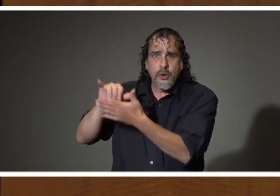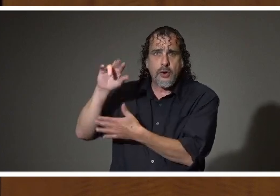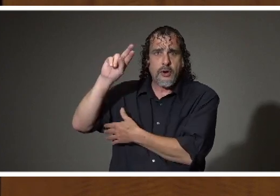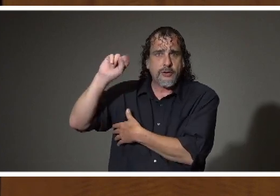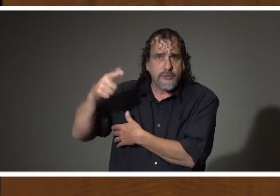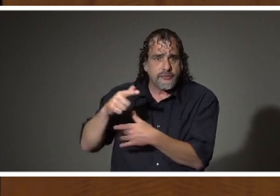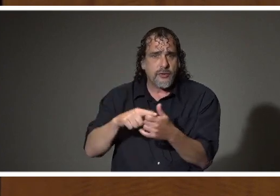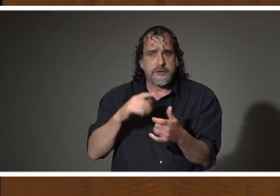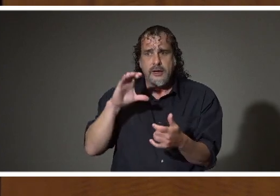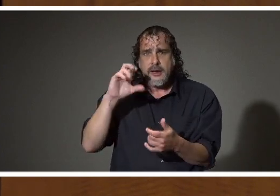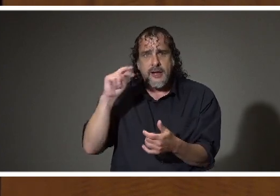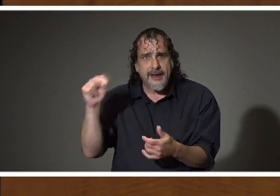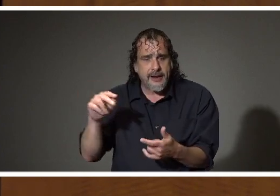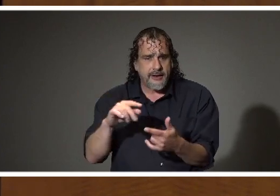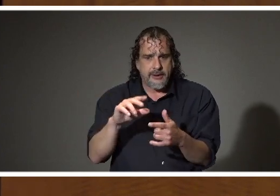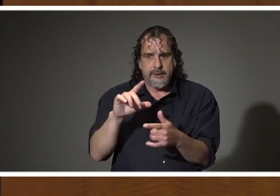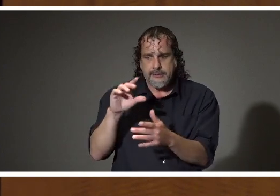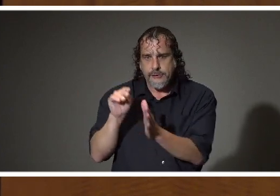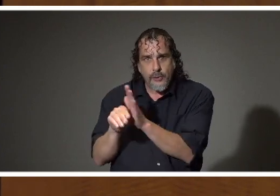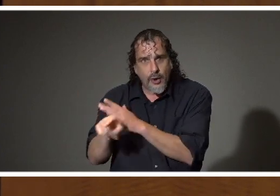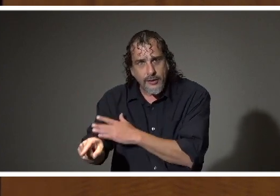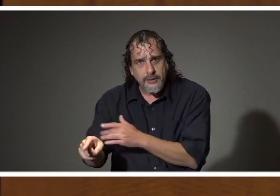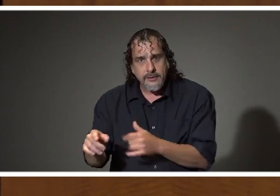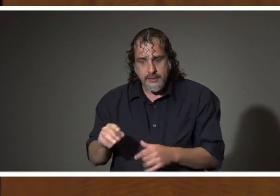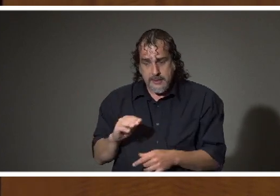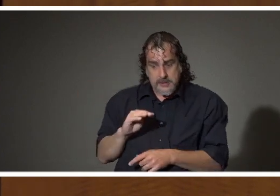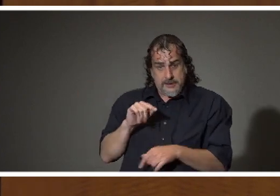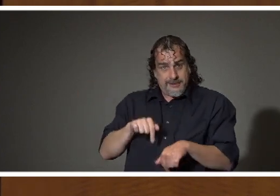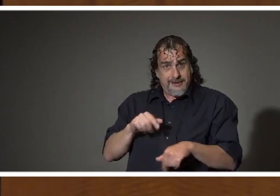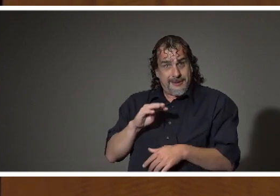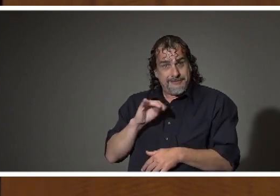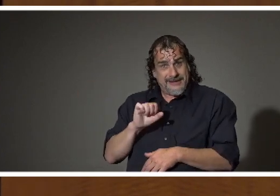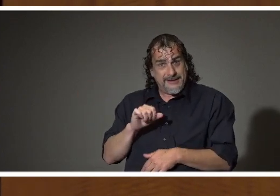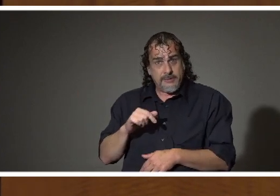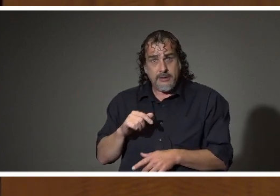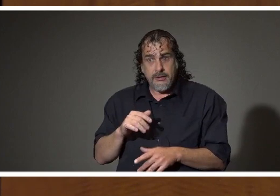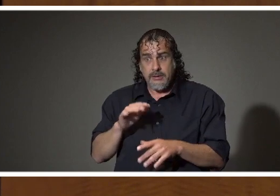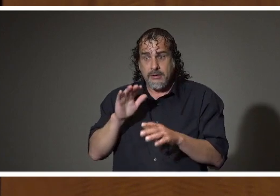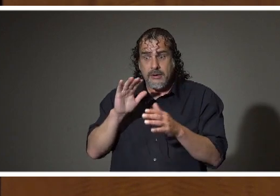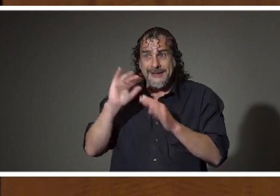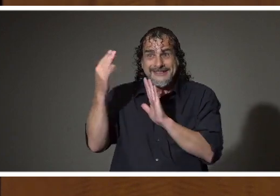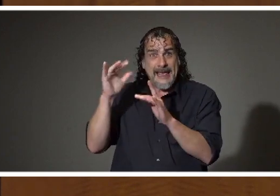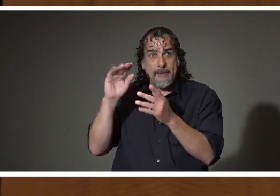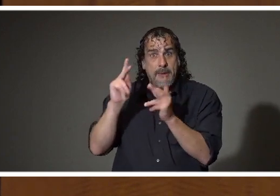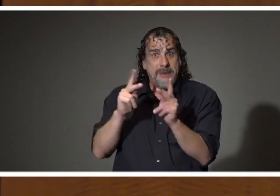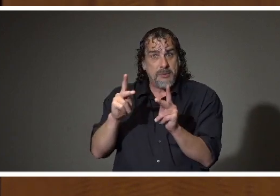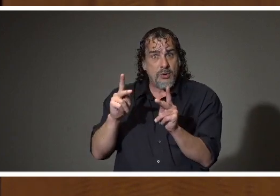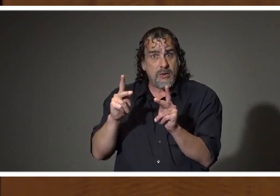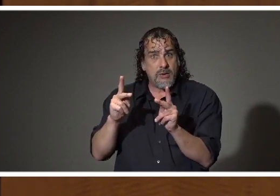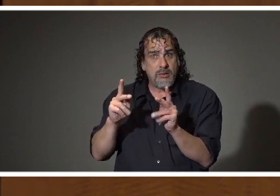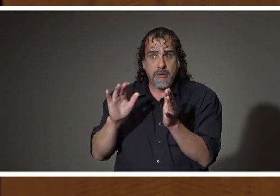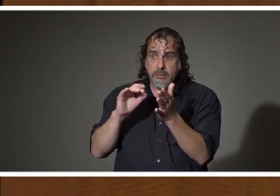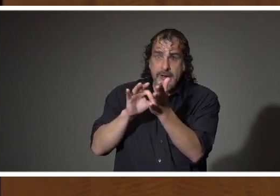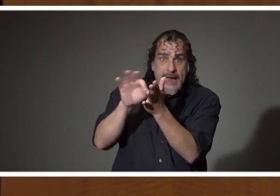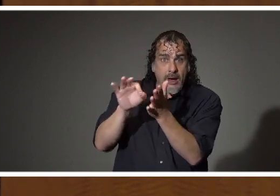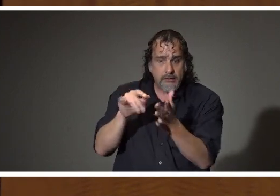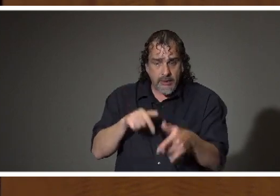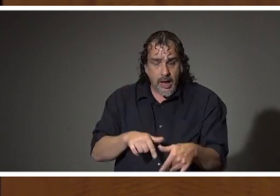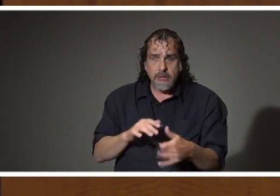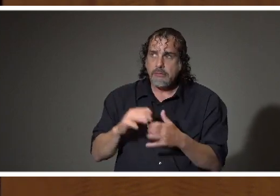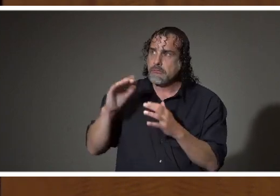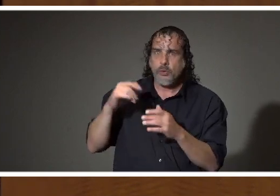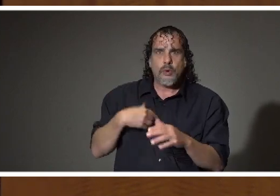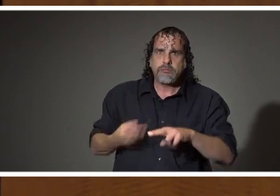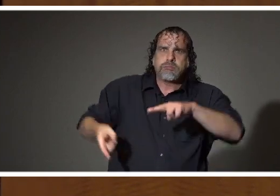and Connecticut and Louisiana, Mississippi has, in terms of per population, one of the highest test rates in America because